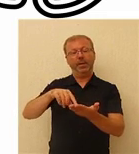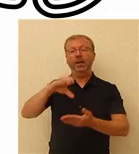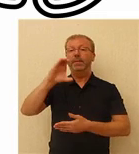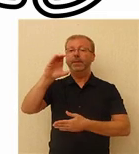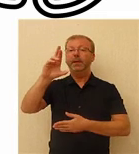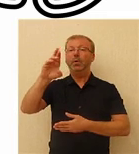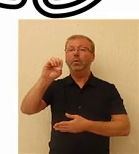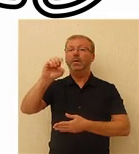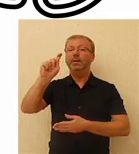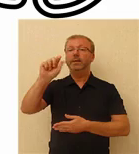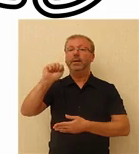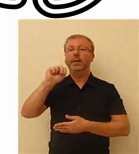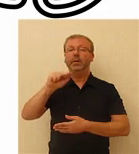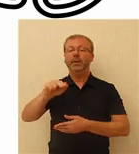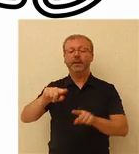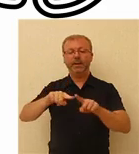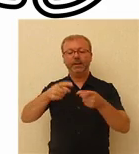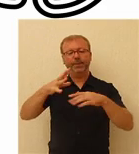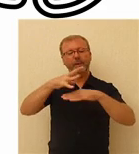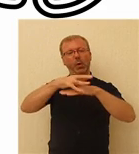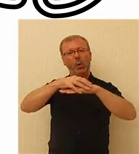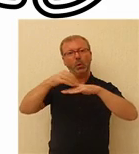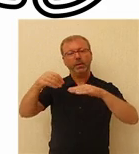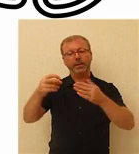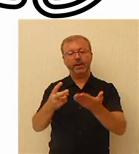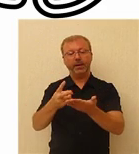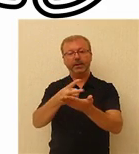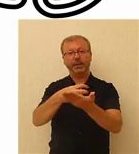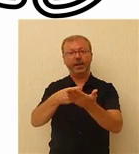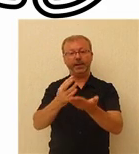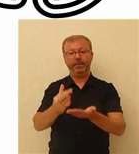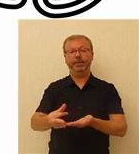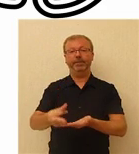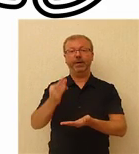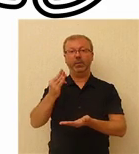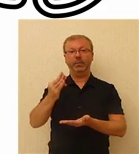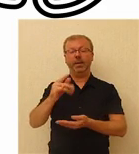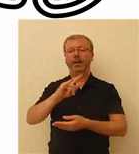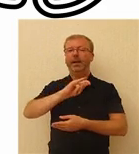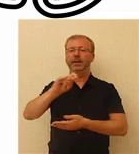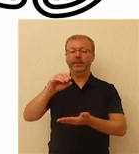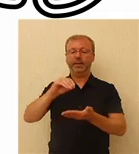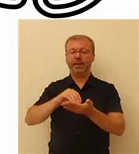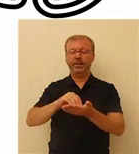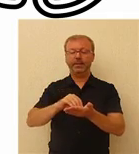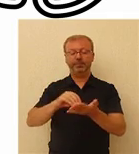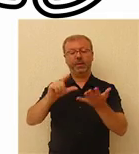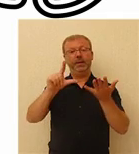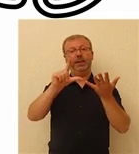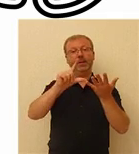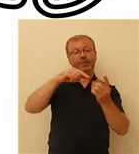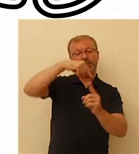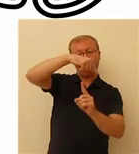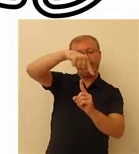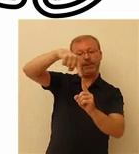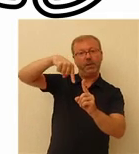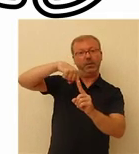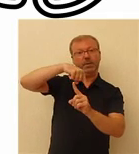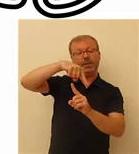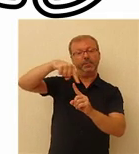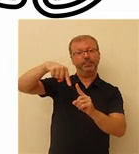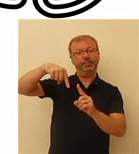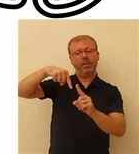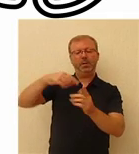categories. The classical or the Cretan labyrinth is the oldest design